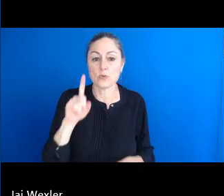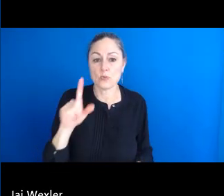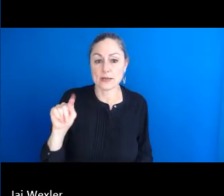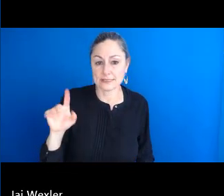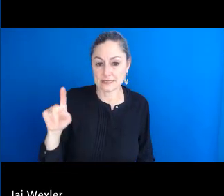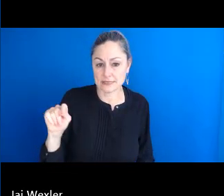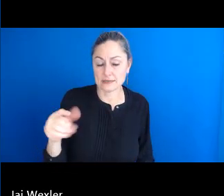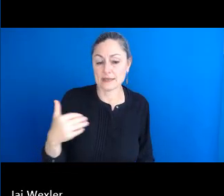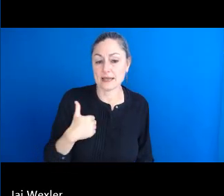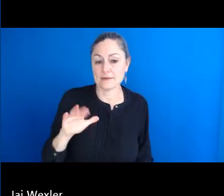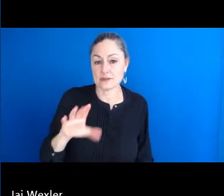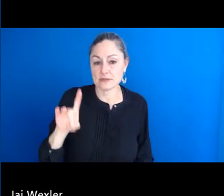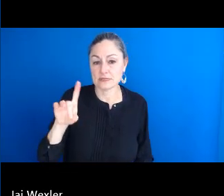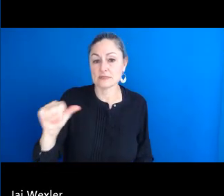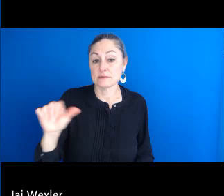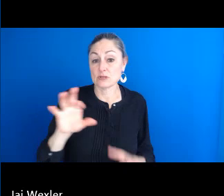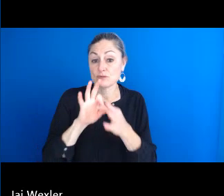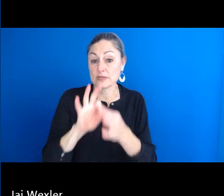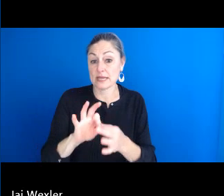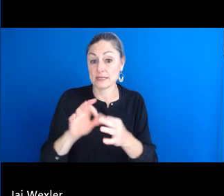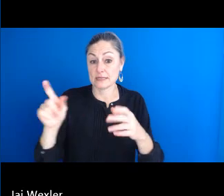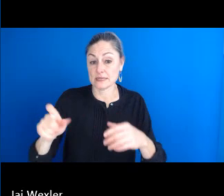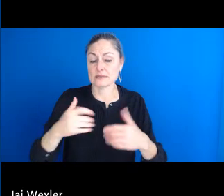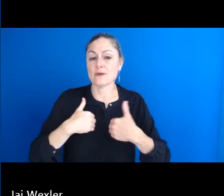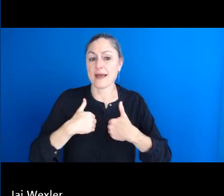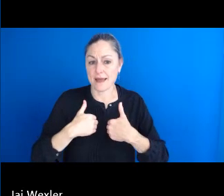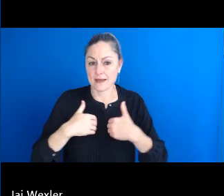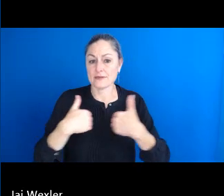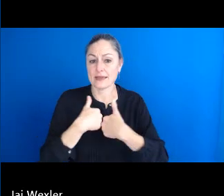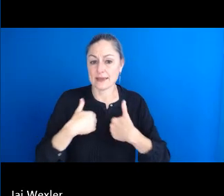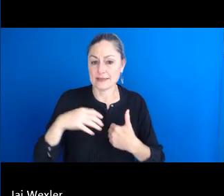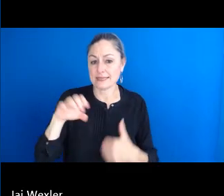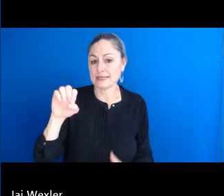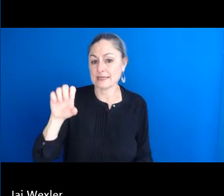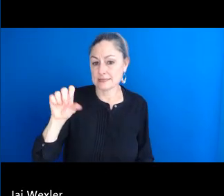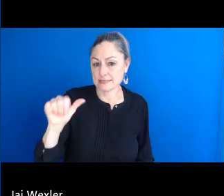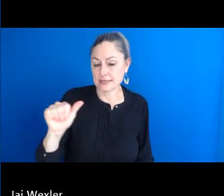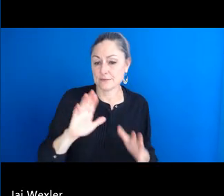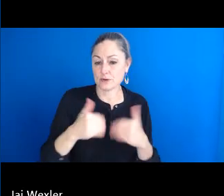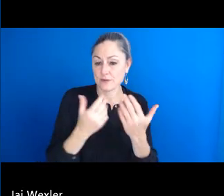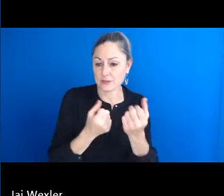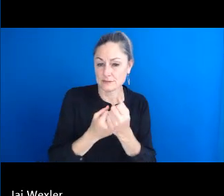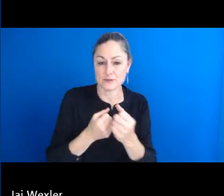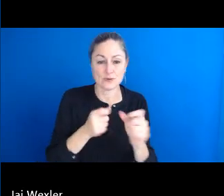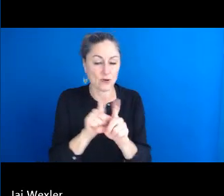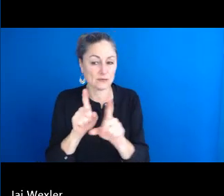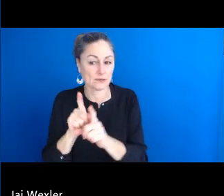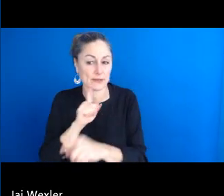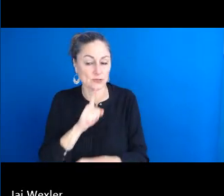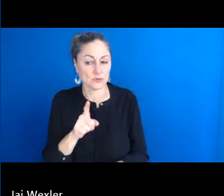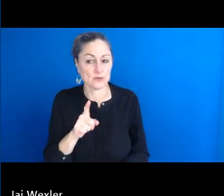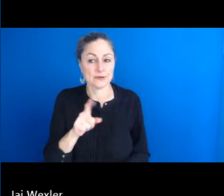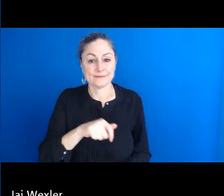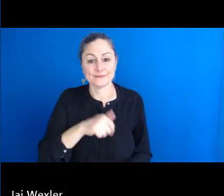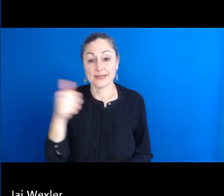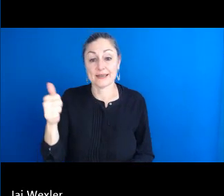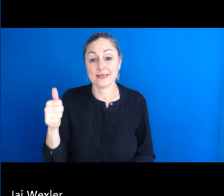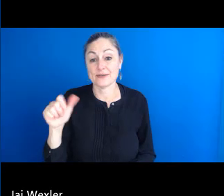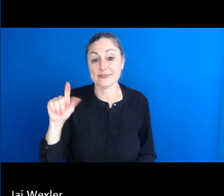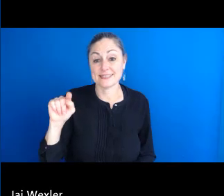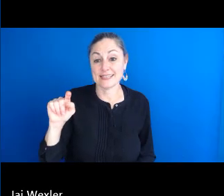their disability related needs met by having that assistance animal provide that needed support, but also making sure that another tenant is